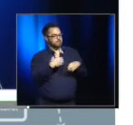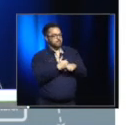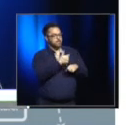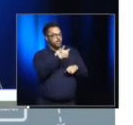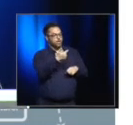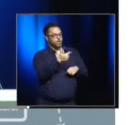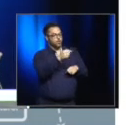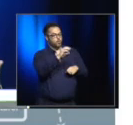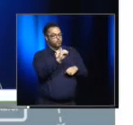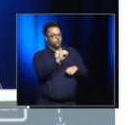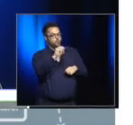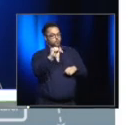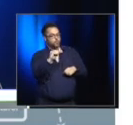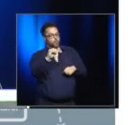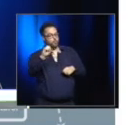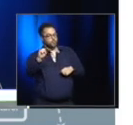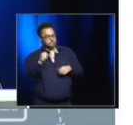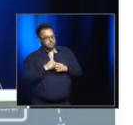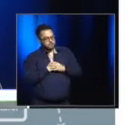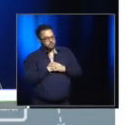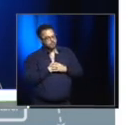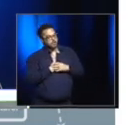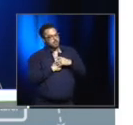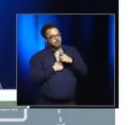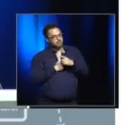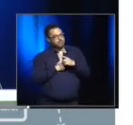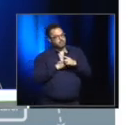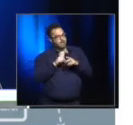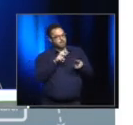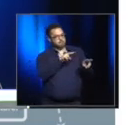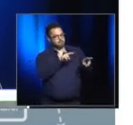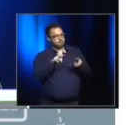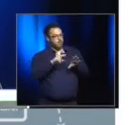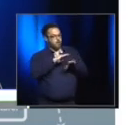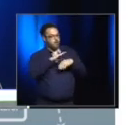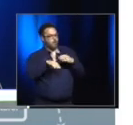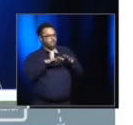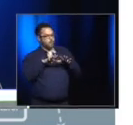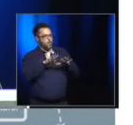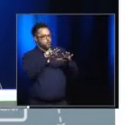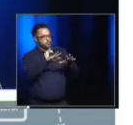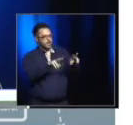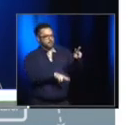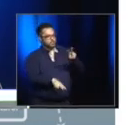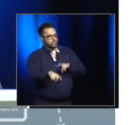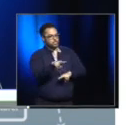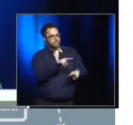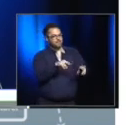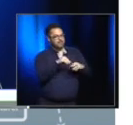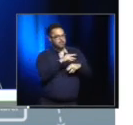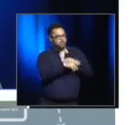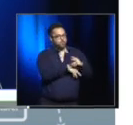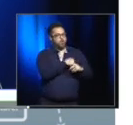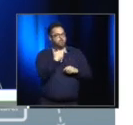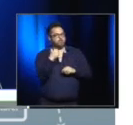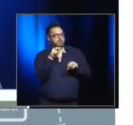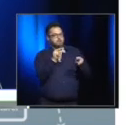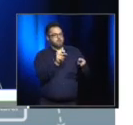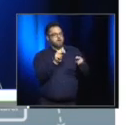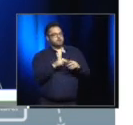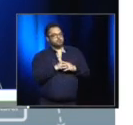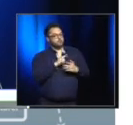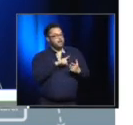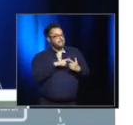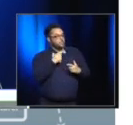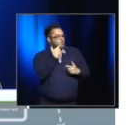that dictates all of the ocean observing in the world. It was, until very